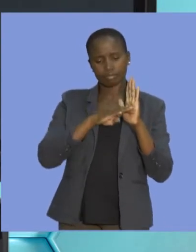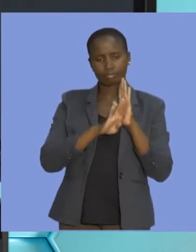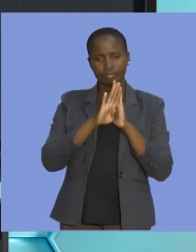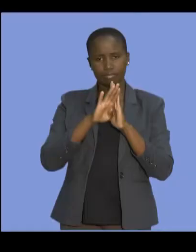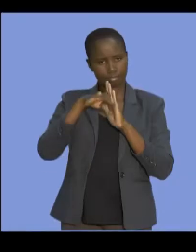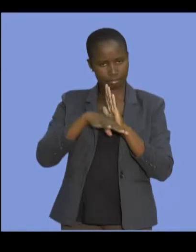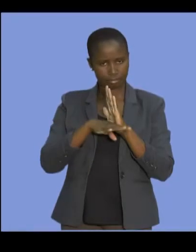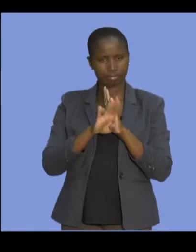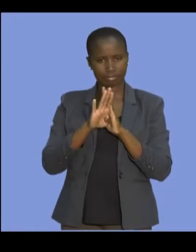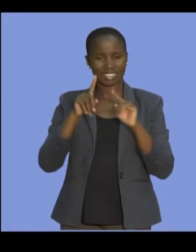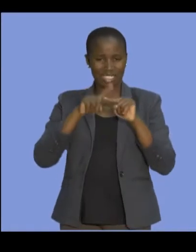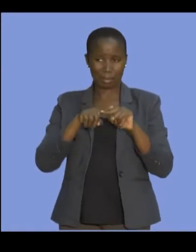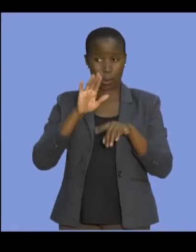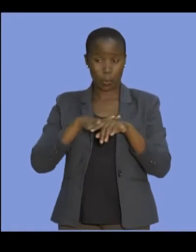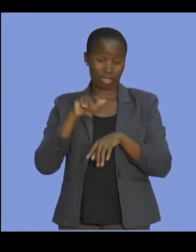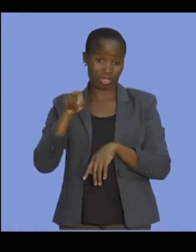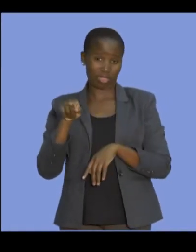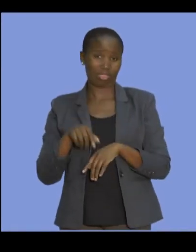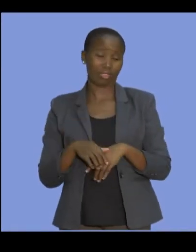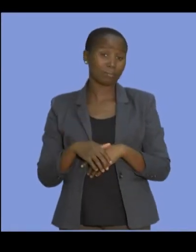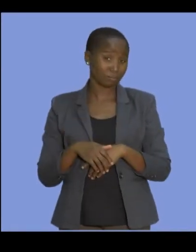Beautiful. So